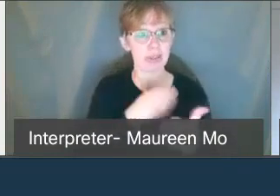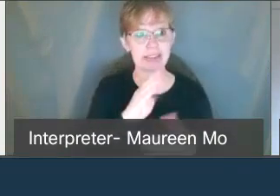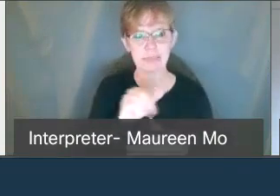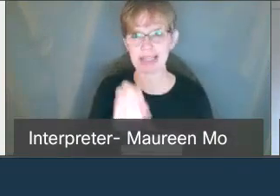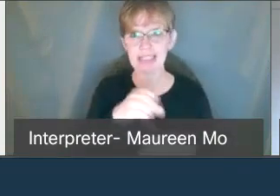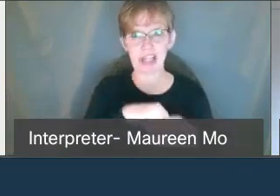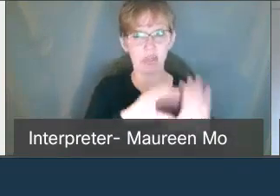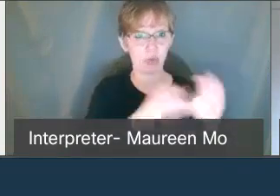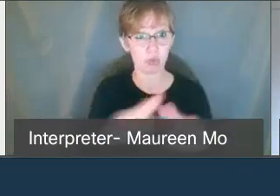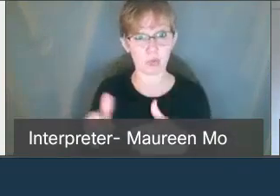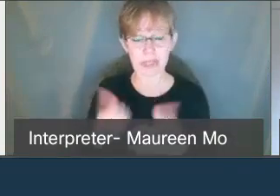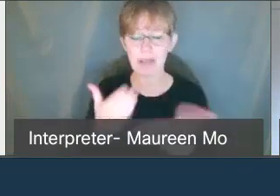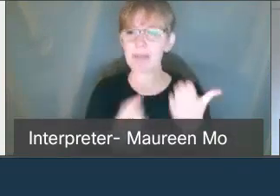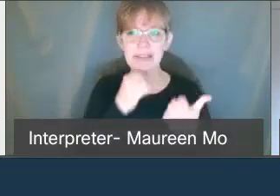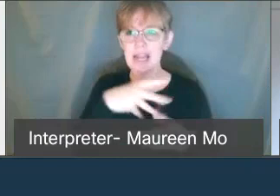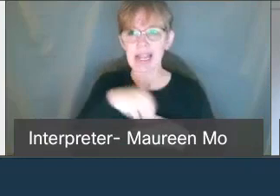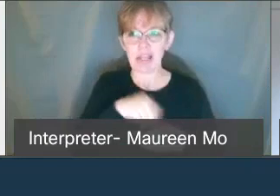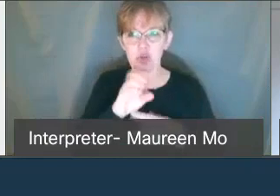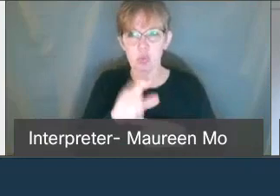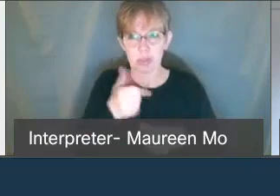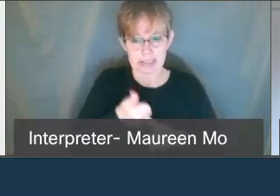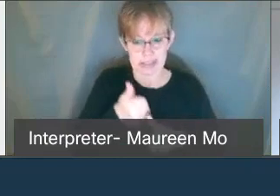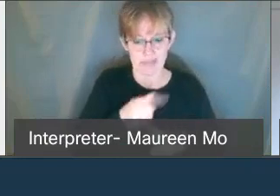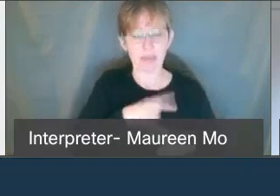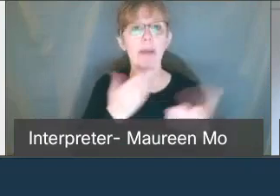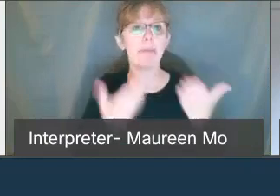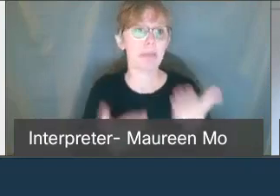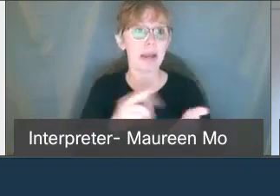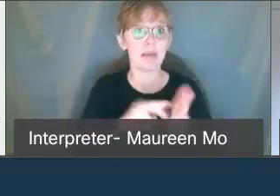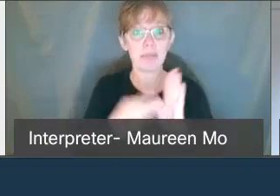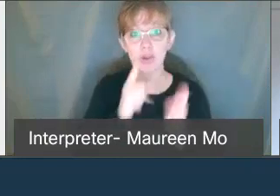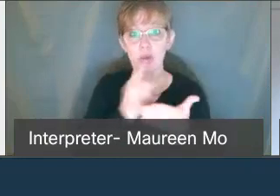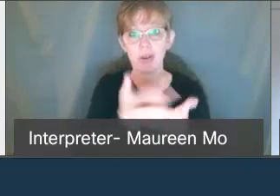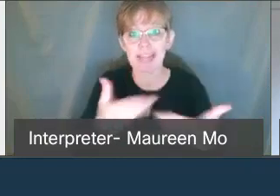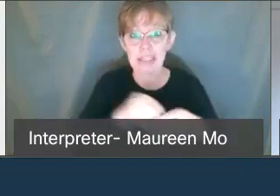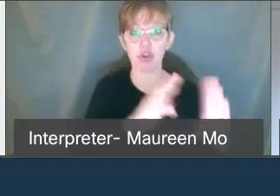but might indicate that there's practices in your community that need to be looked at.